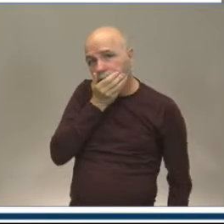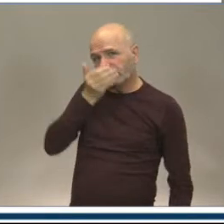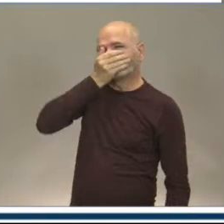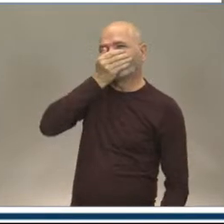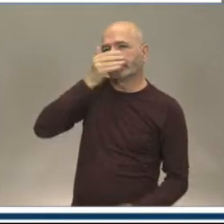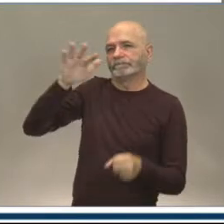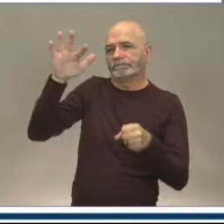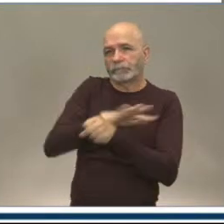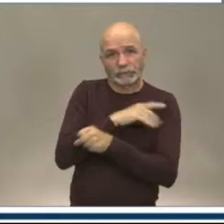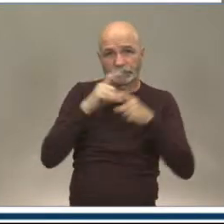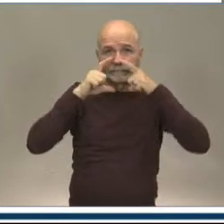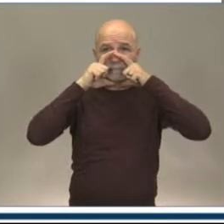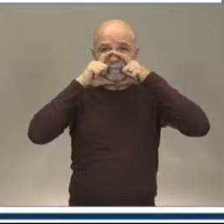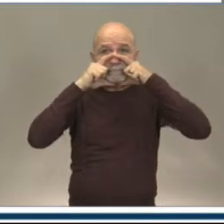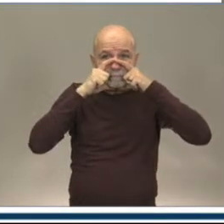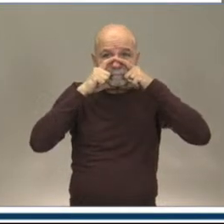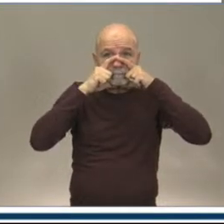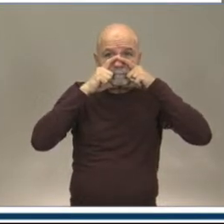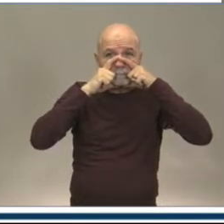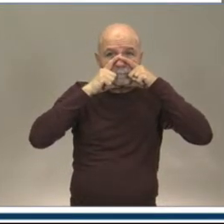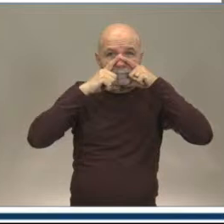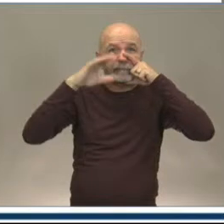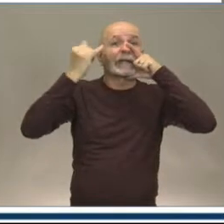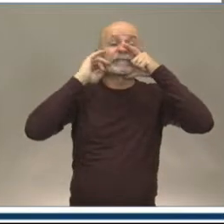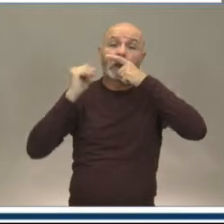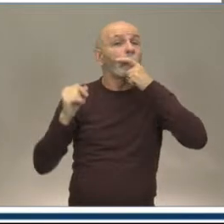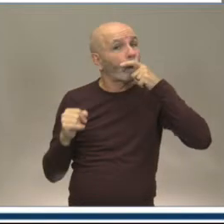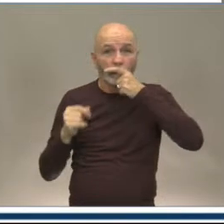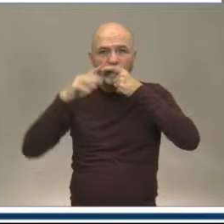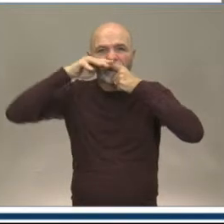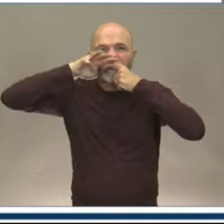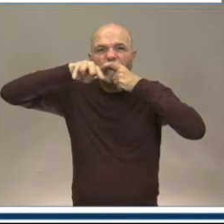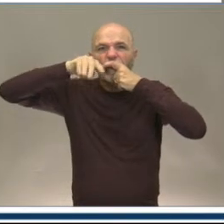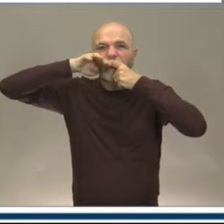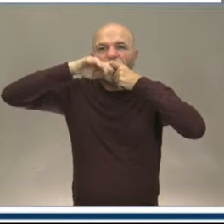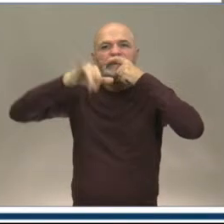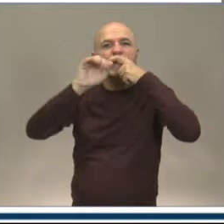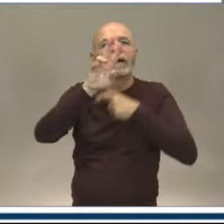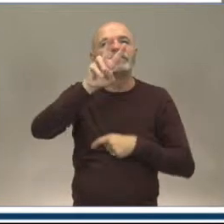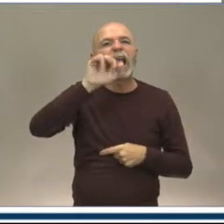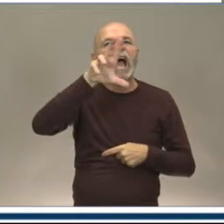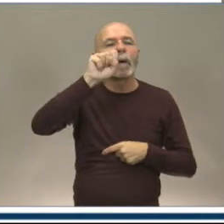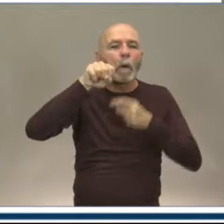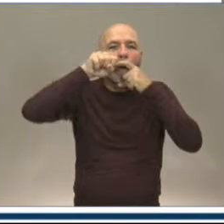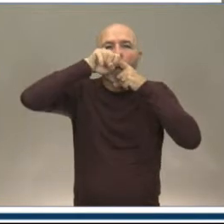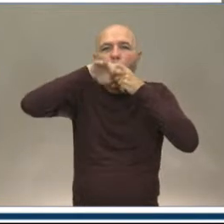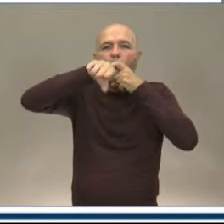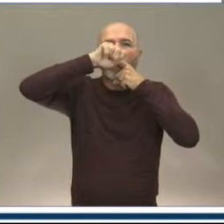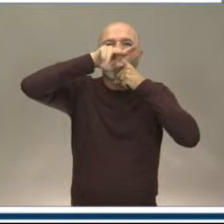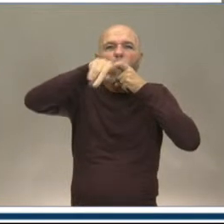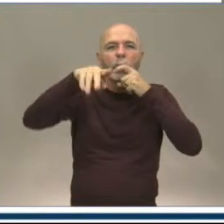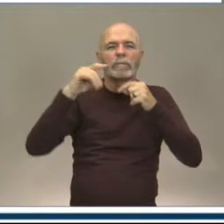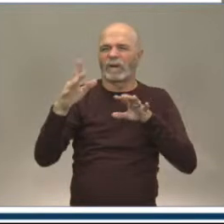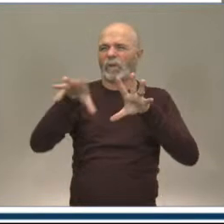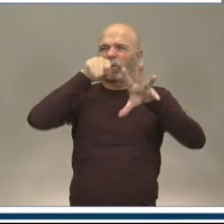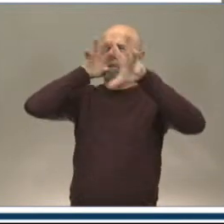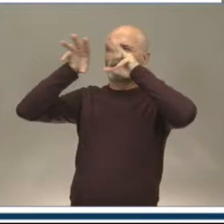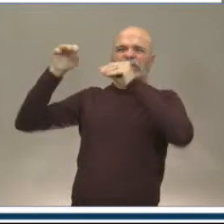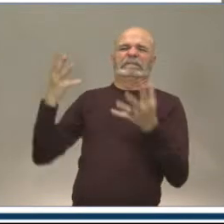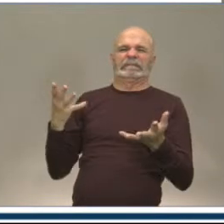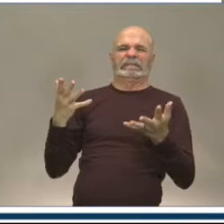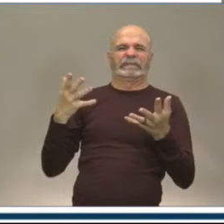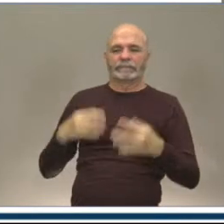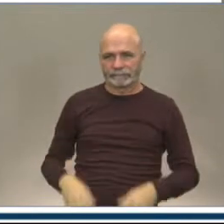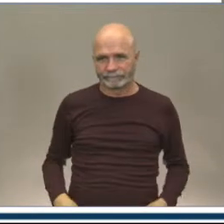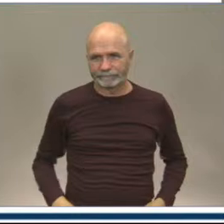fully allowing virus to spread out in the air around you. So in this 4th wave, having a well-vaccinated